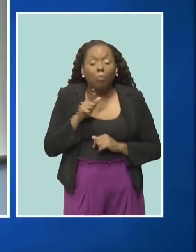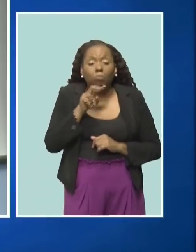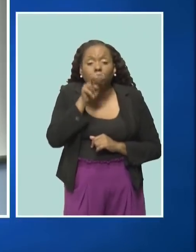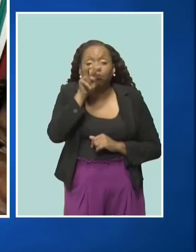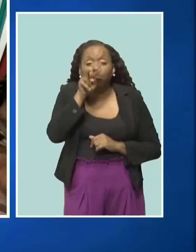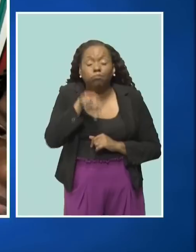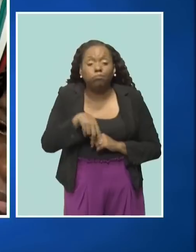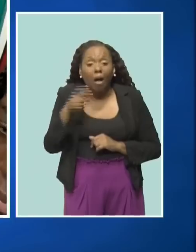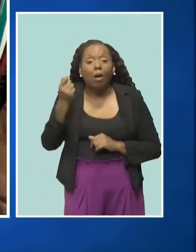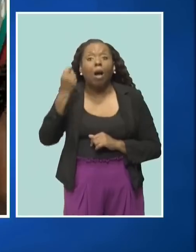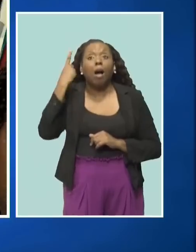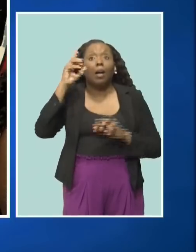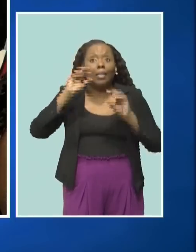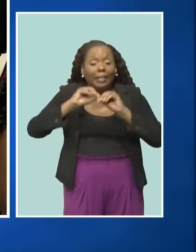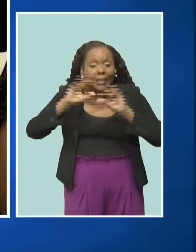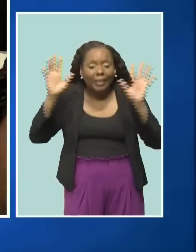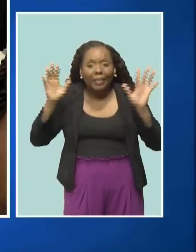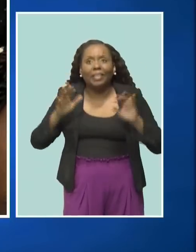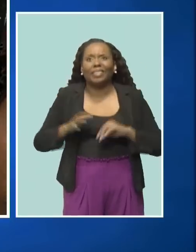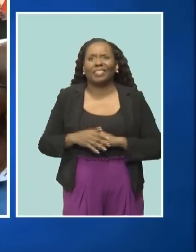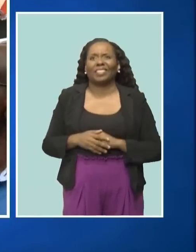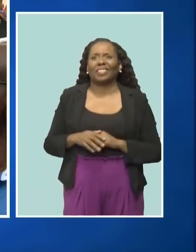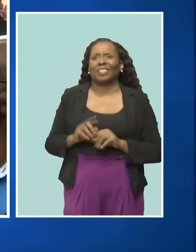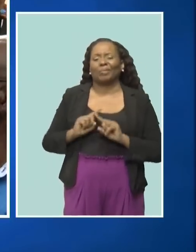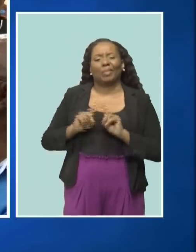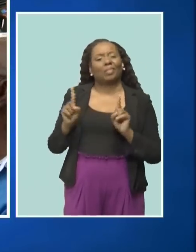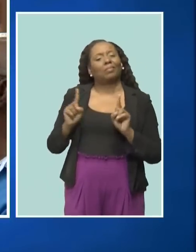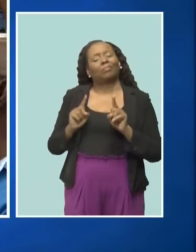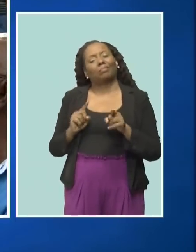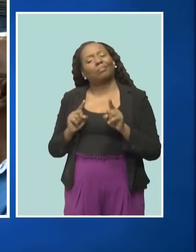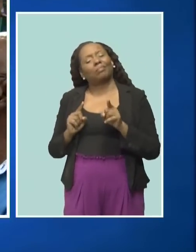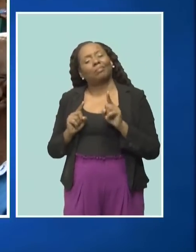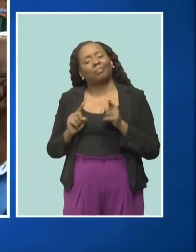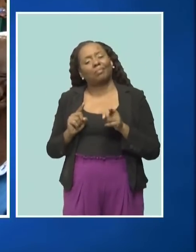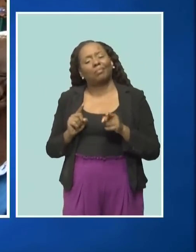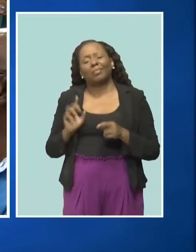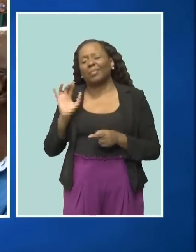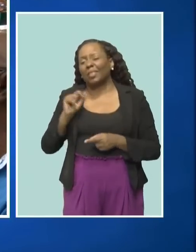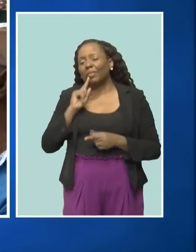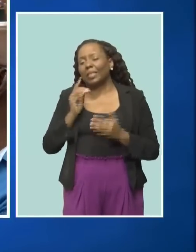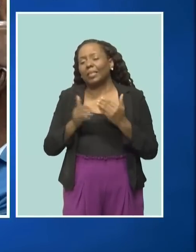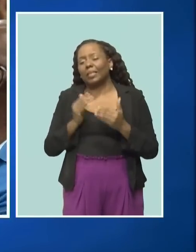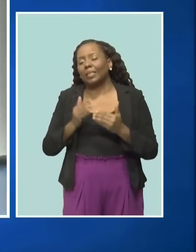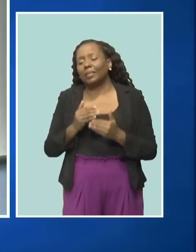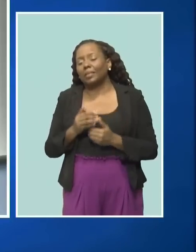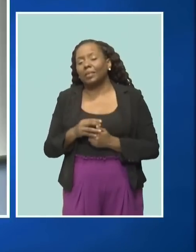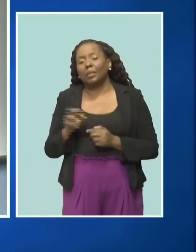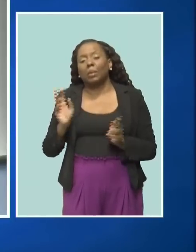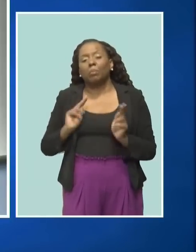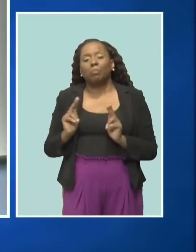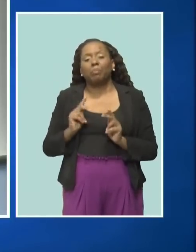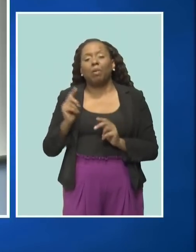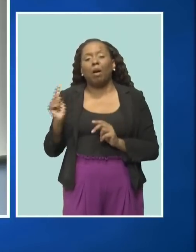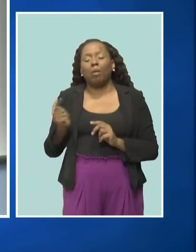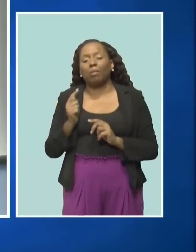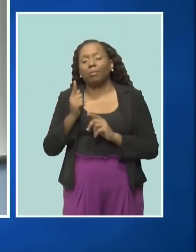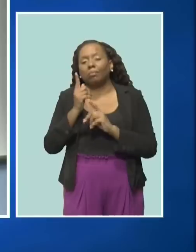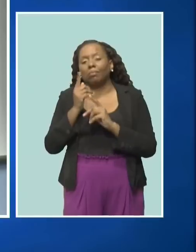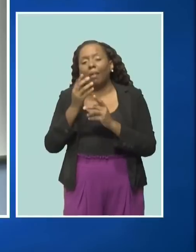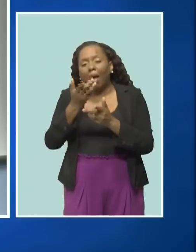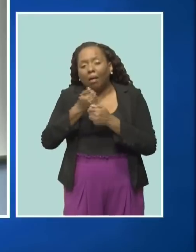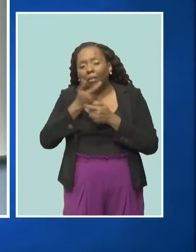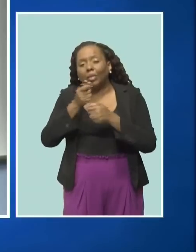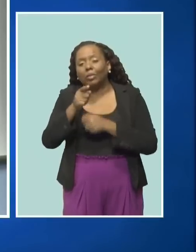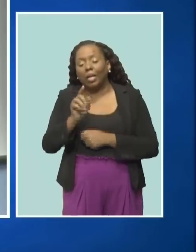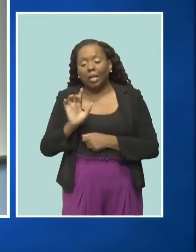thing? And not realizing that that is one of the easiest ways, the most accessible ways to get